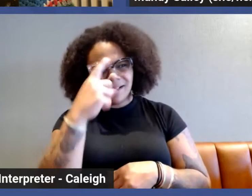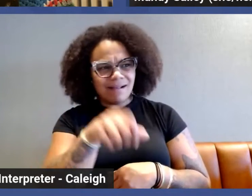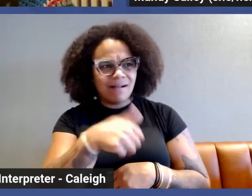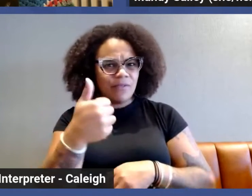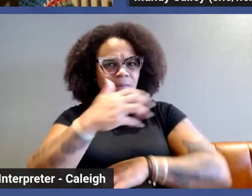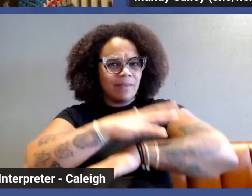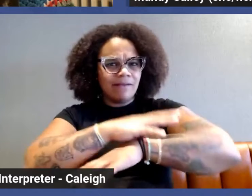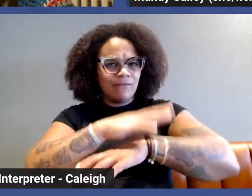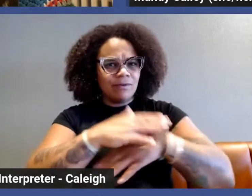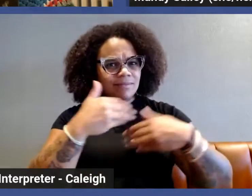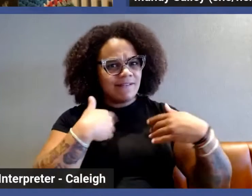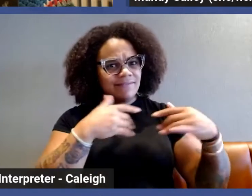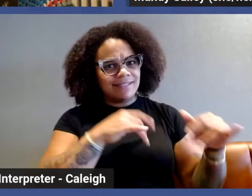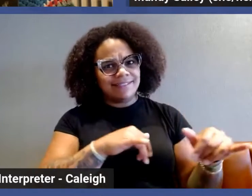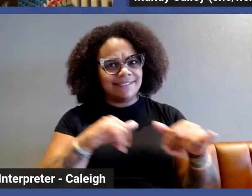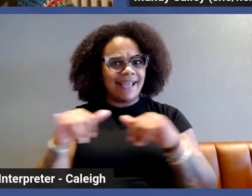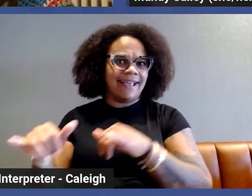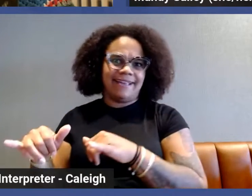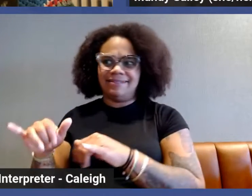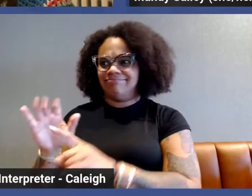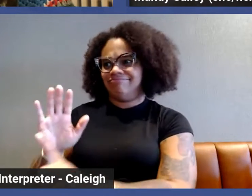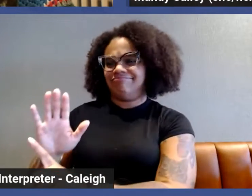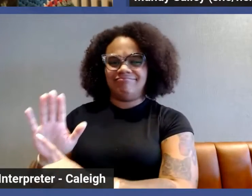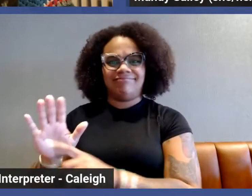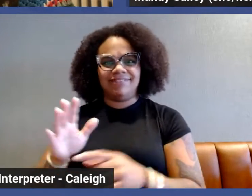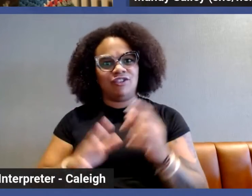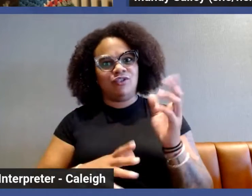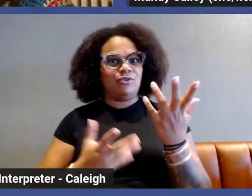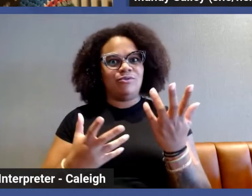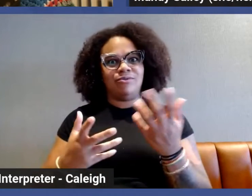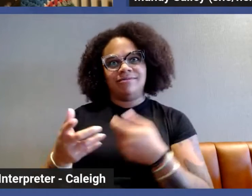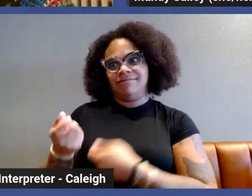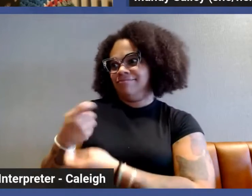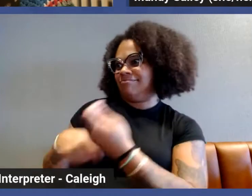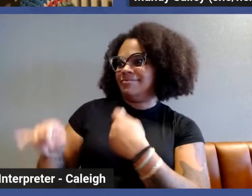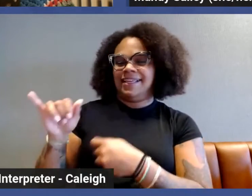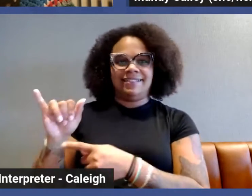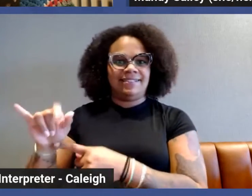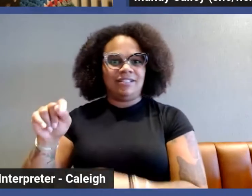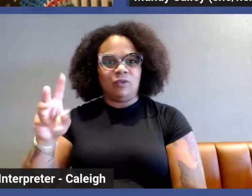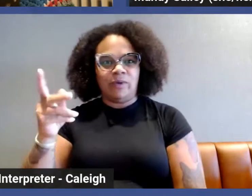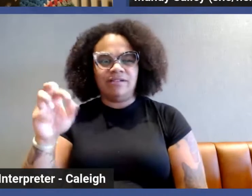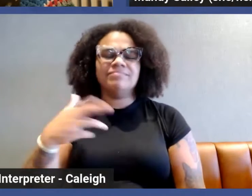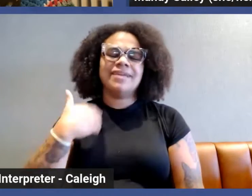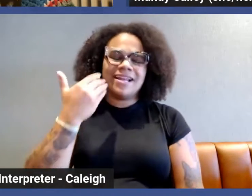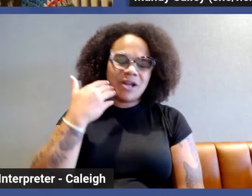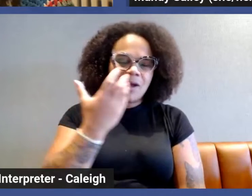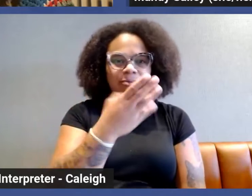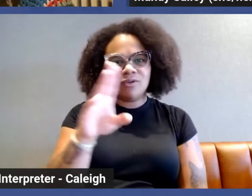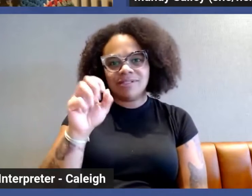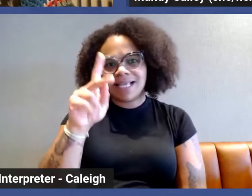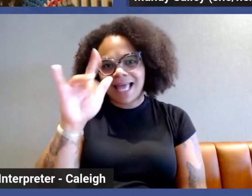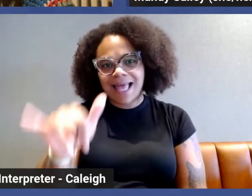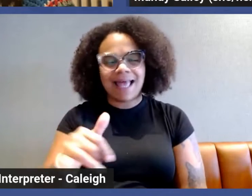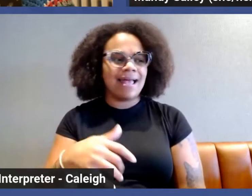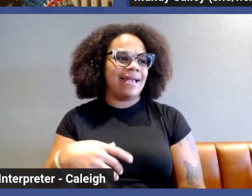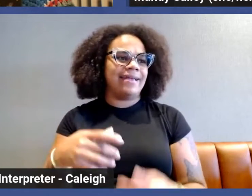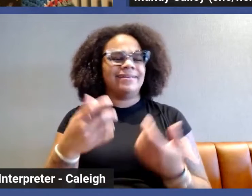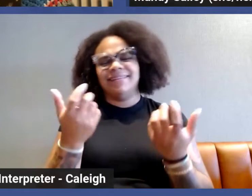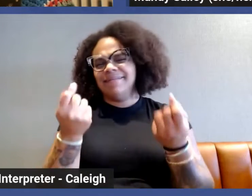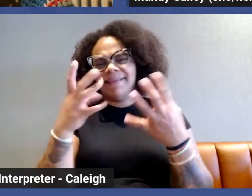really been able to fill that. I know there's Blue Sky, there's Spoutable, there was a lot of talk about Mastodon for a